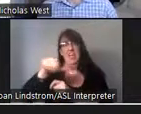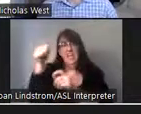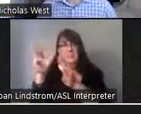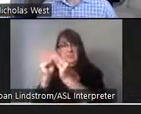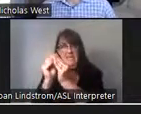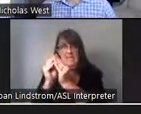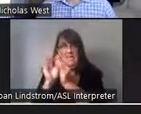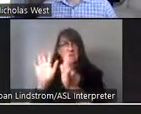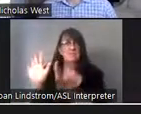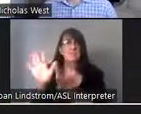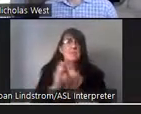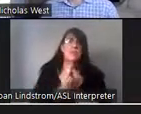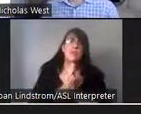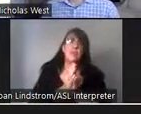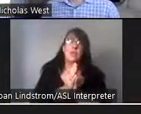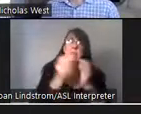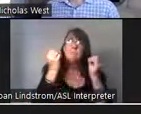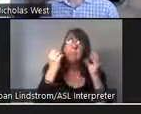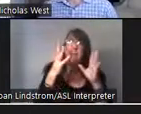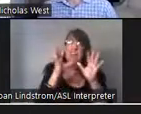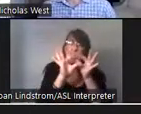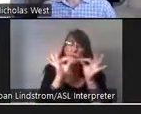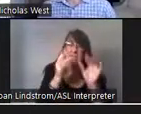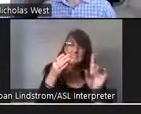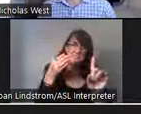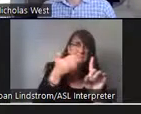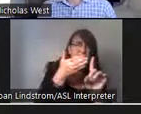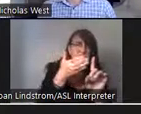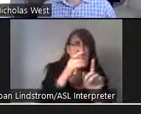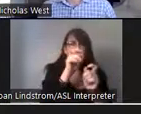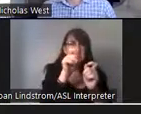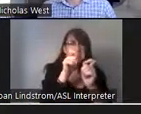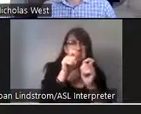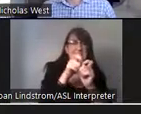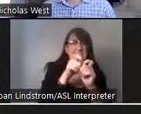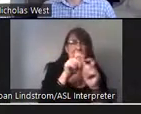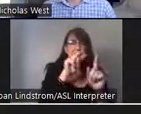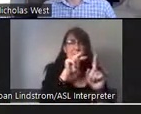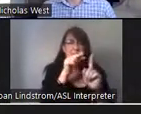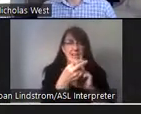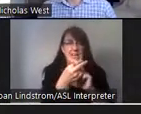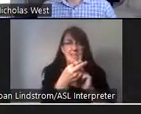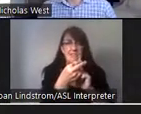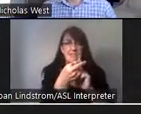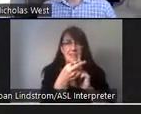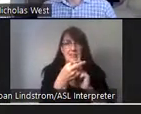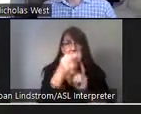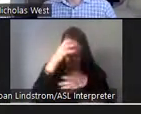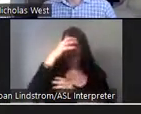comments, but a lot of them are kind of tailored to very specific perspectives, kind of assuming that